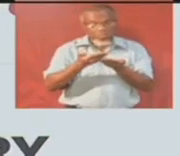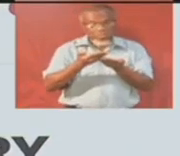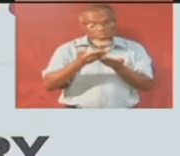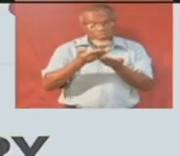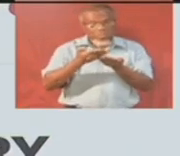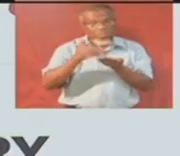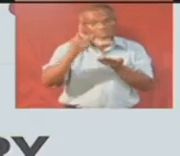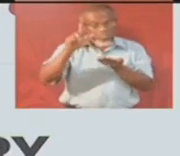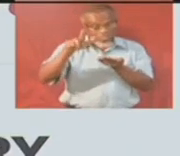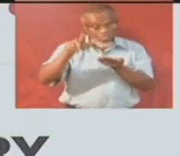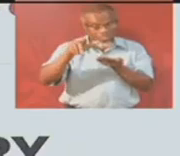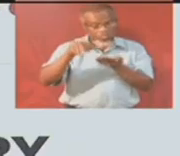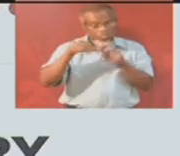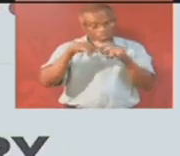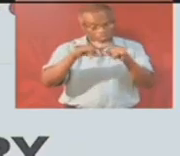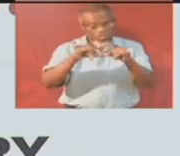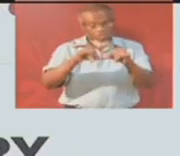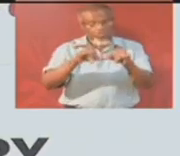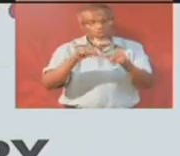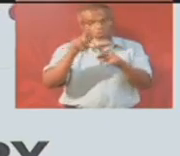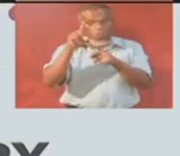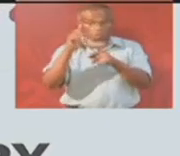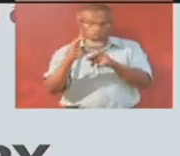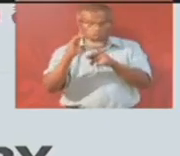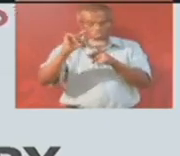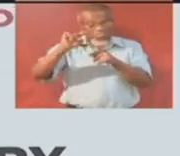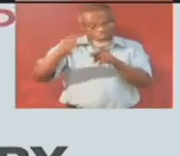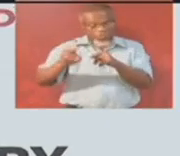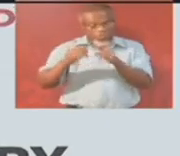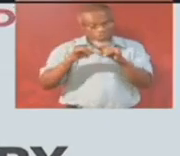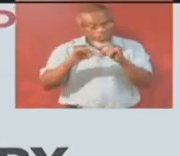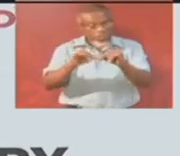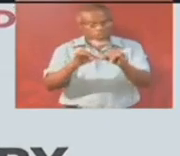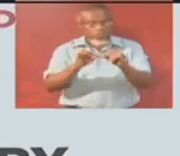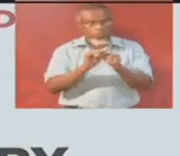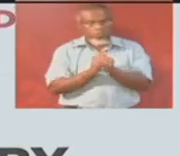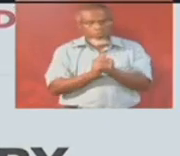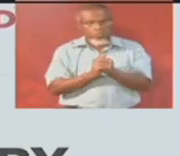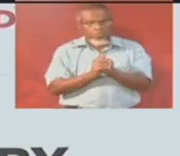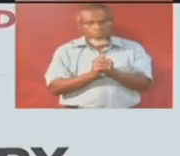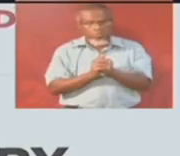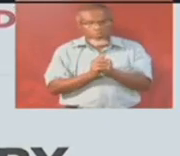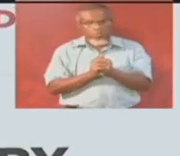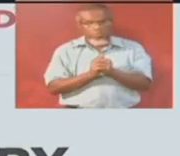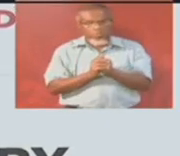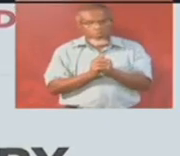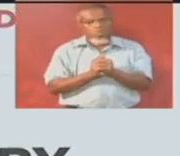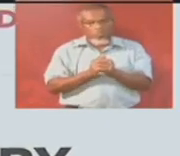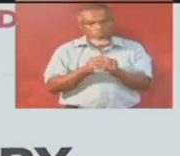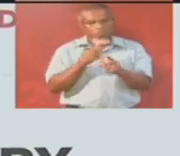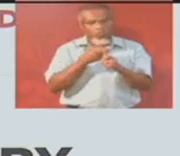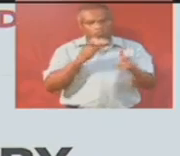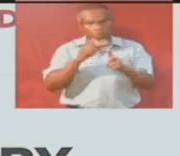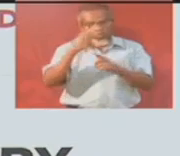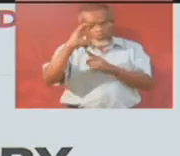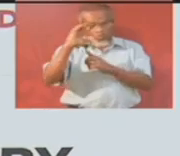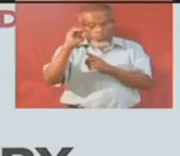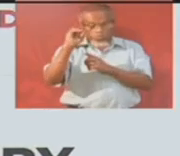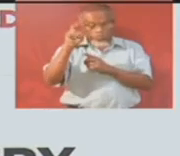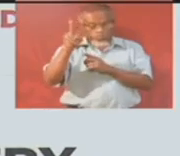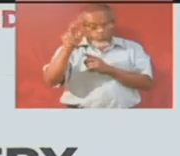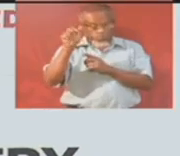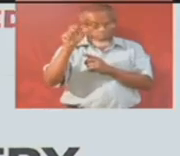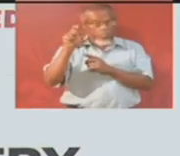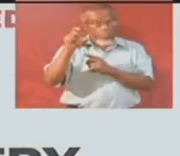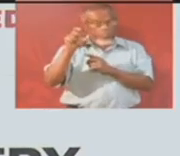of 100,000. So under COVAX, we are getting 100,000. So let's say COVAX